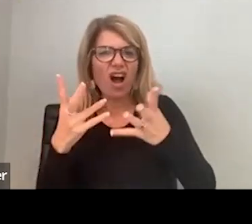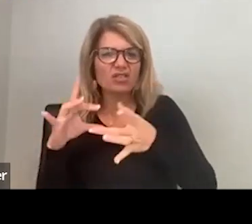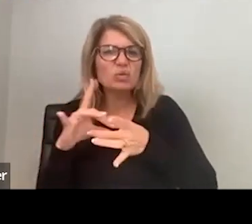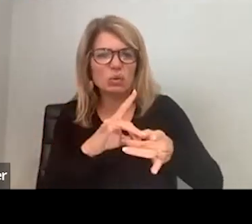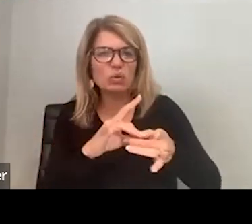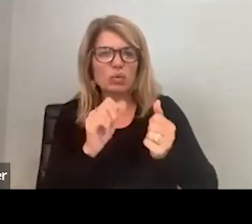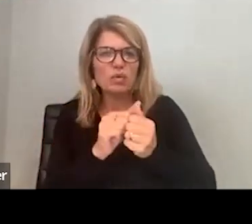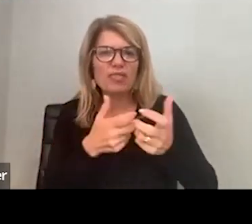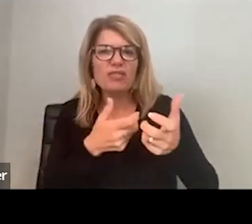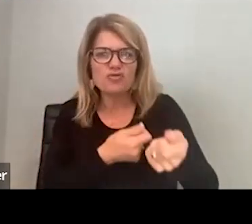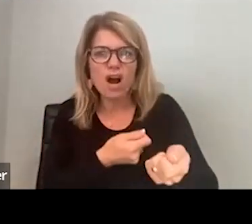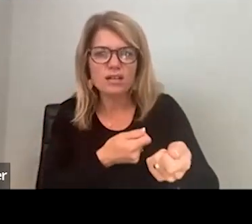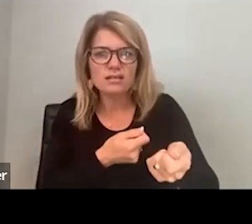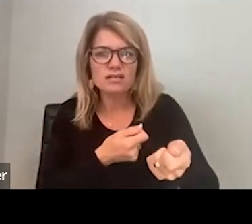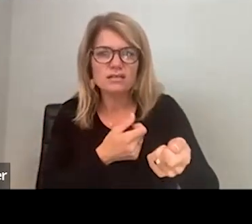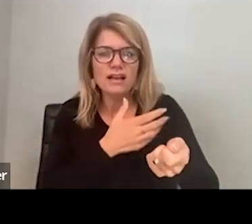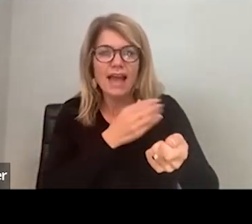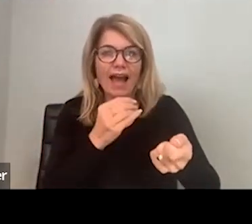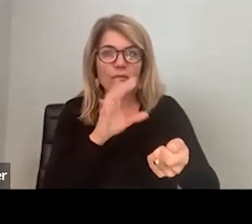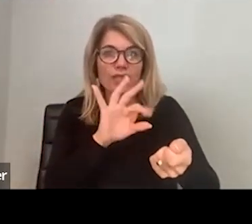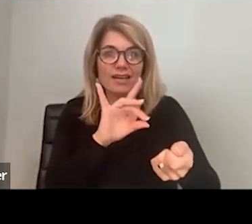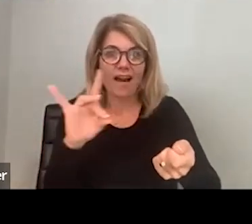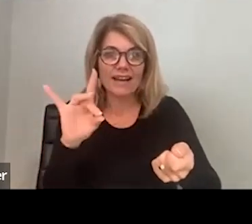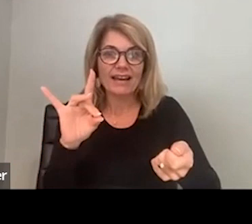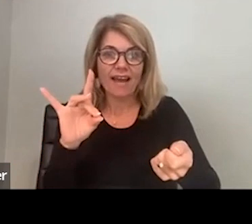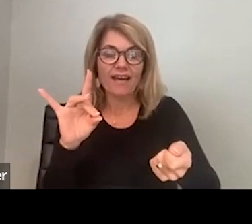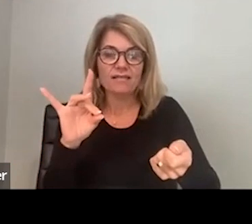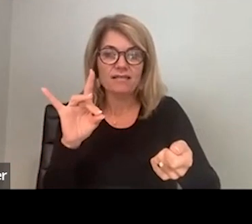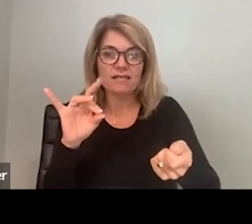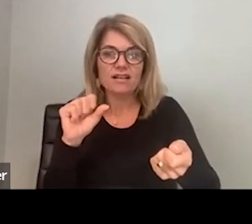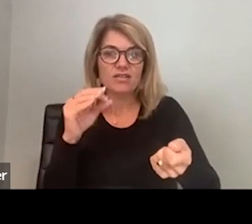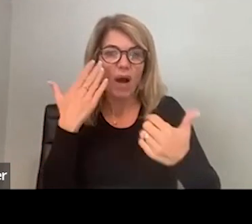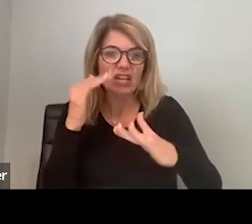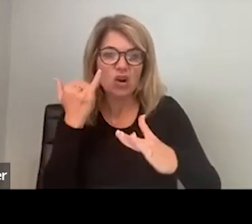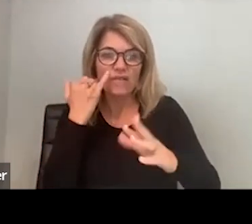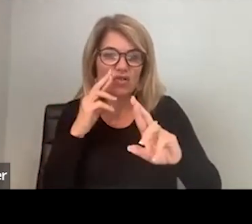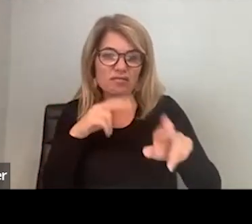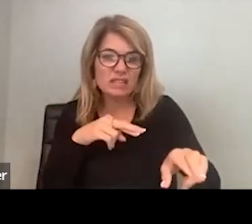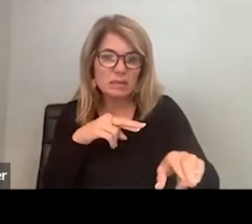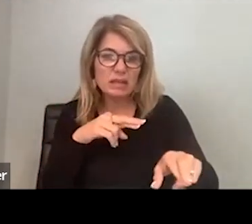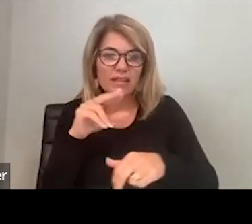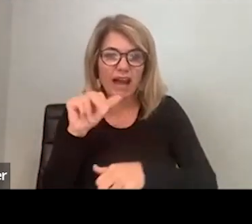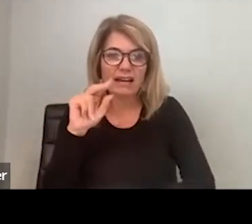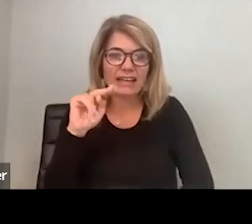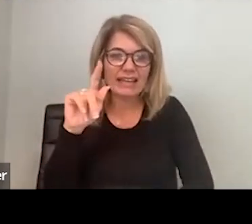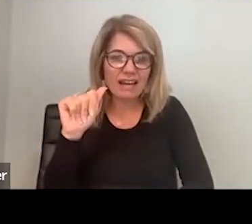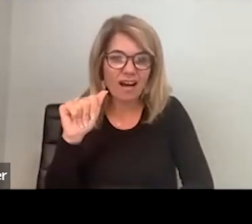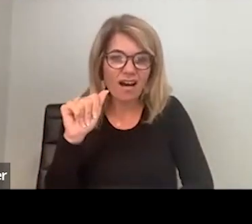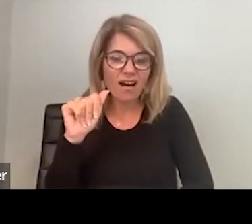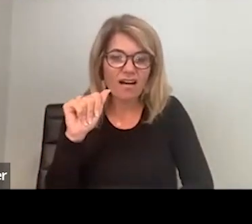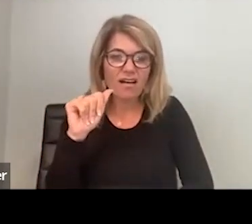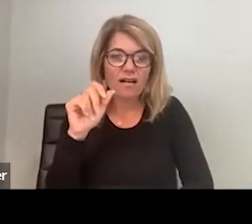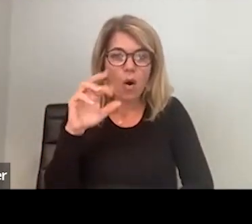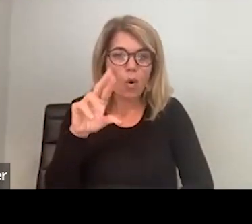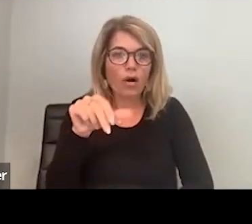when you have a 988, because that's important. And I don't know if you could speak to that, Nita, and maybe some of the other speakers on the